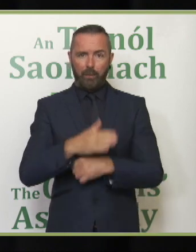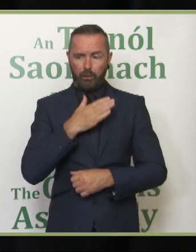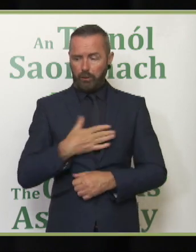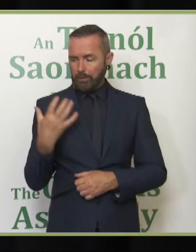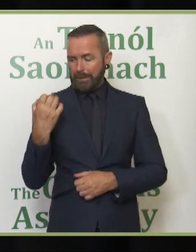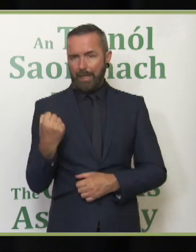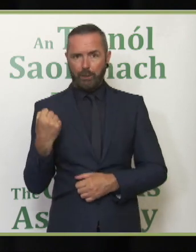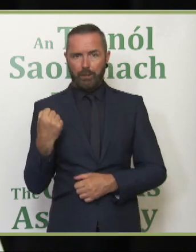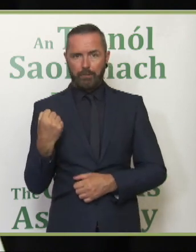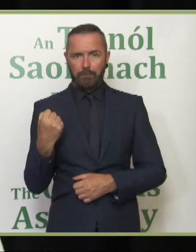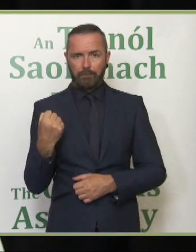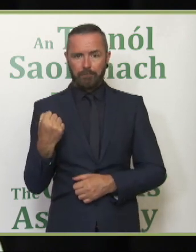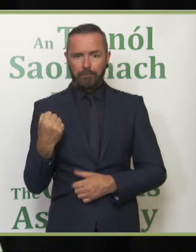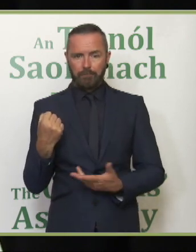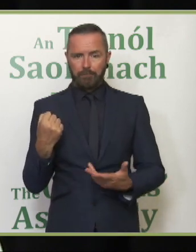of drugs.